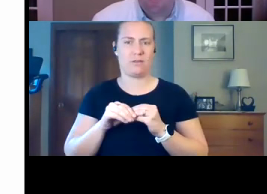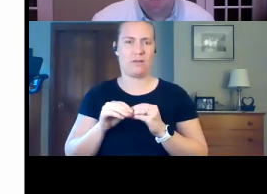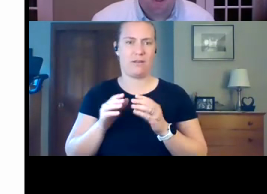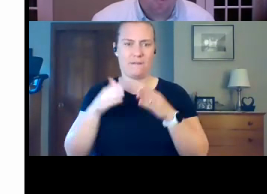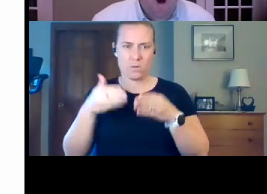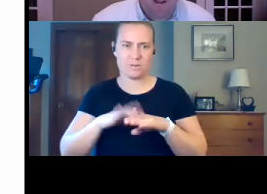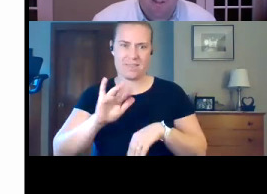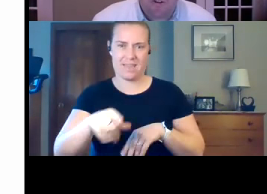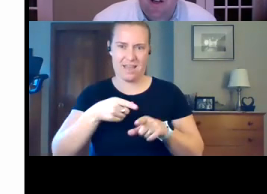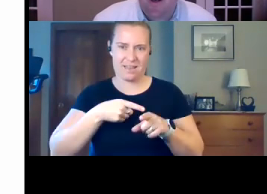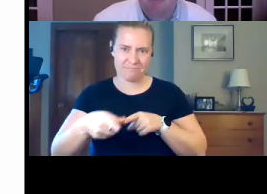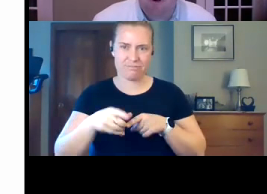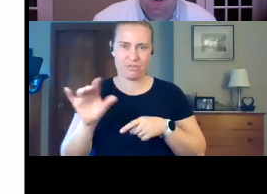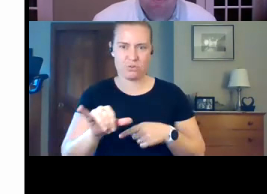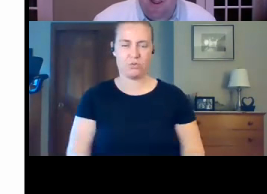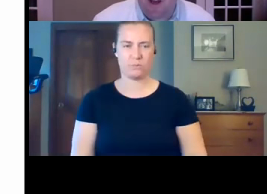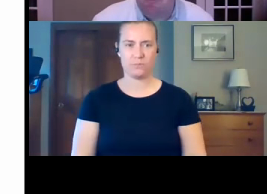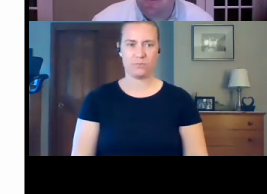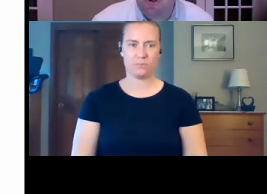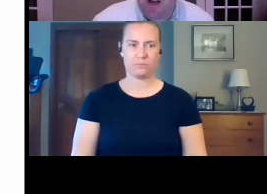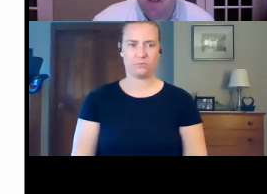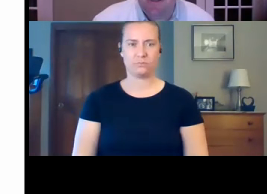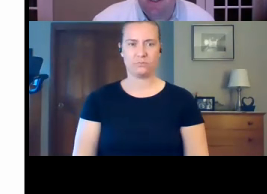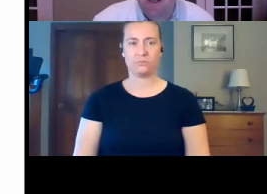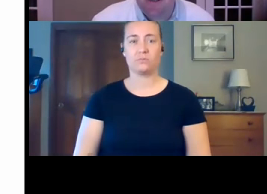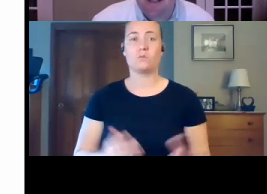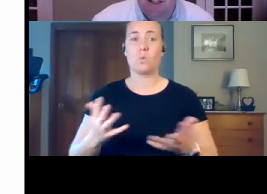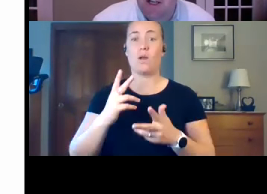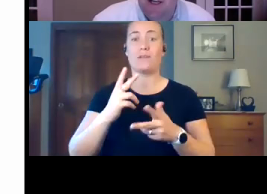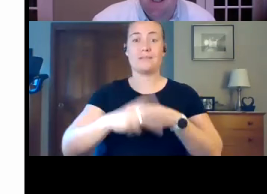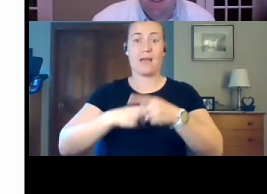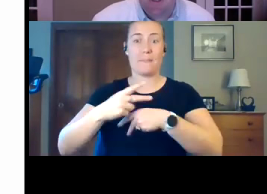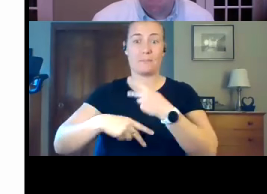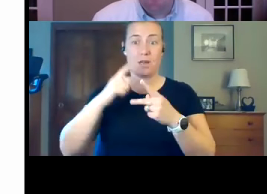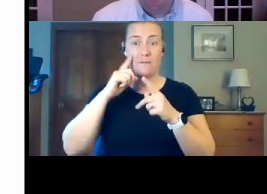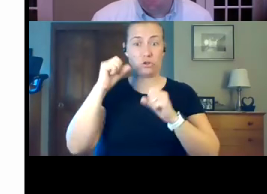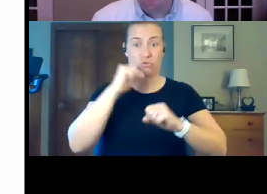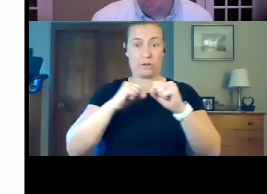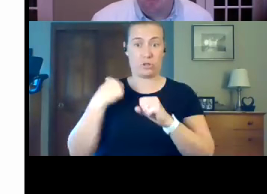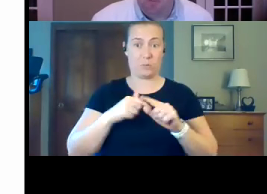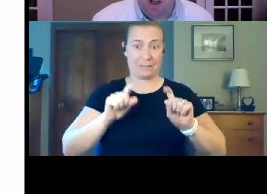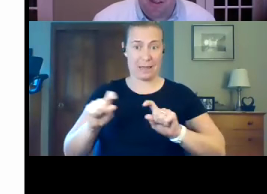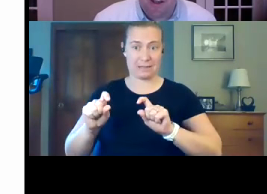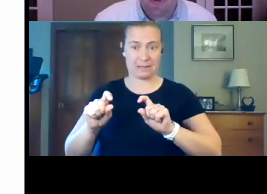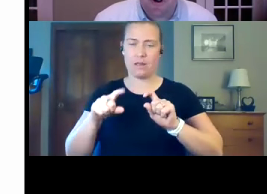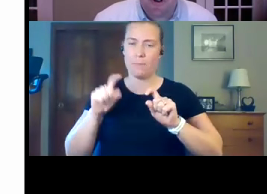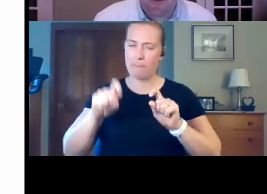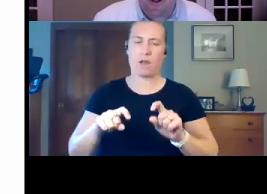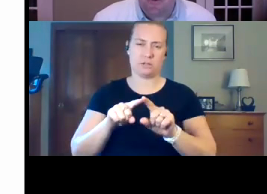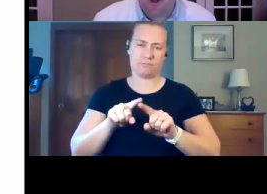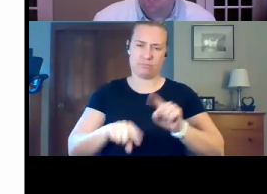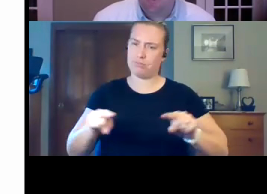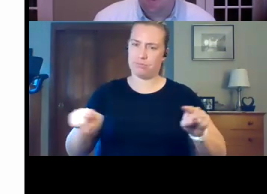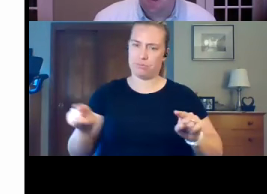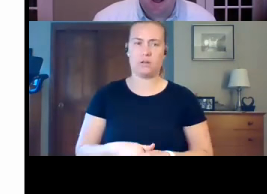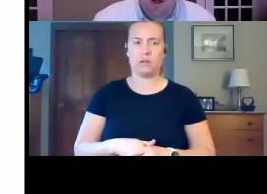area. And one, I think there's a need to diversify the types of strategies tested. Again, there may, I think it's fair to say that there's